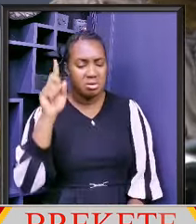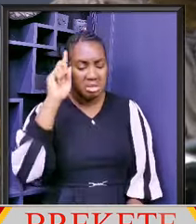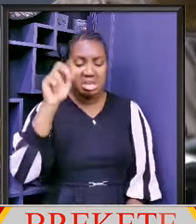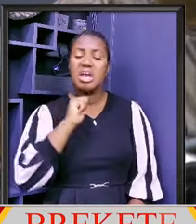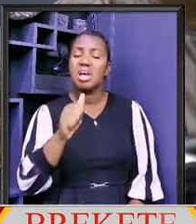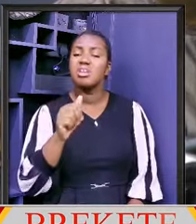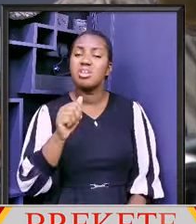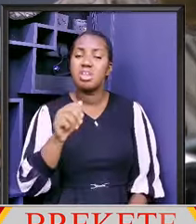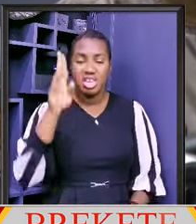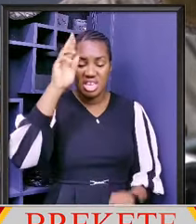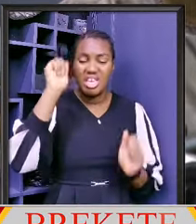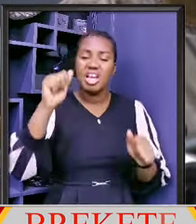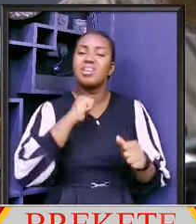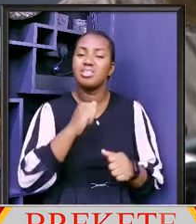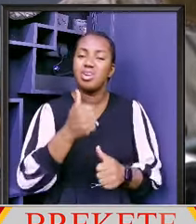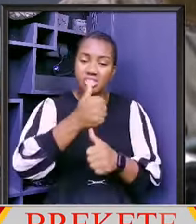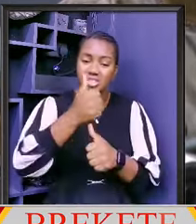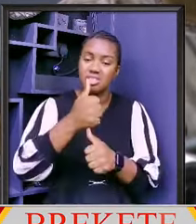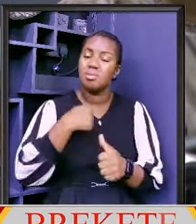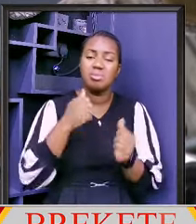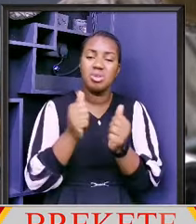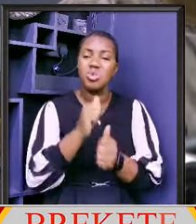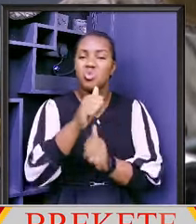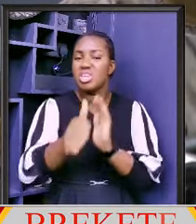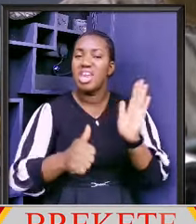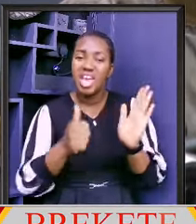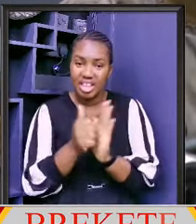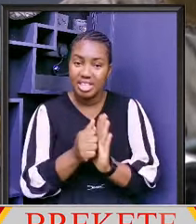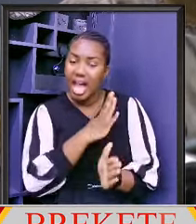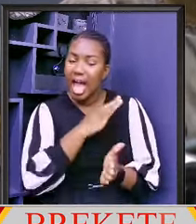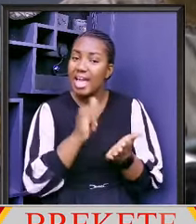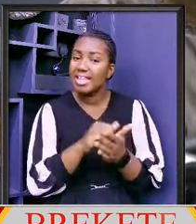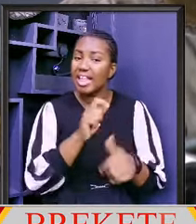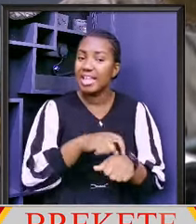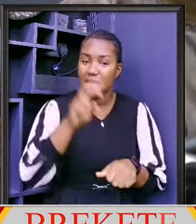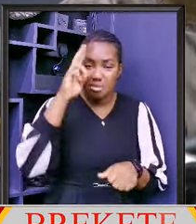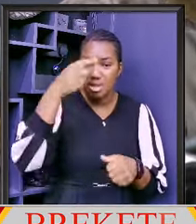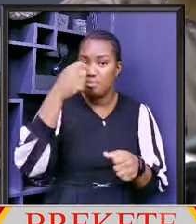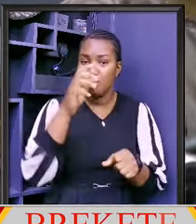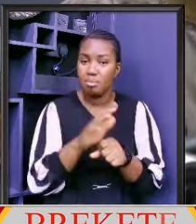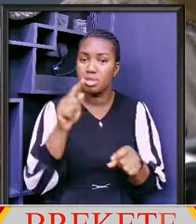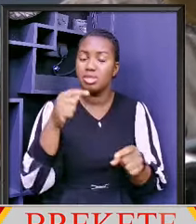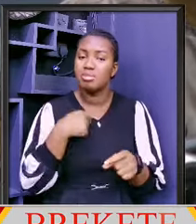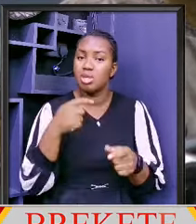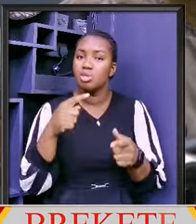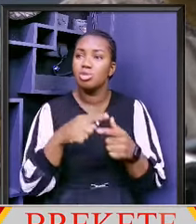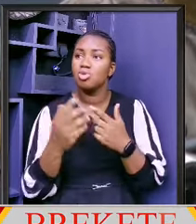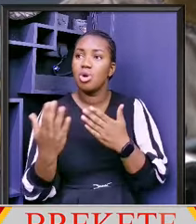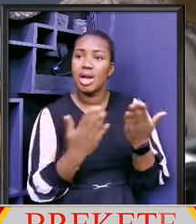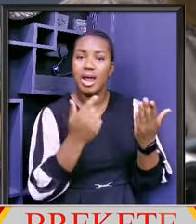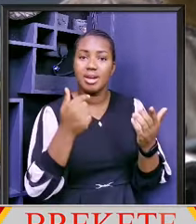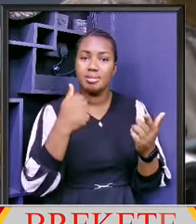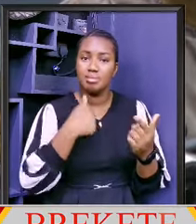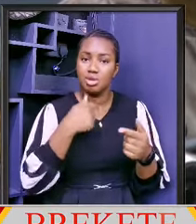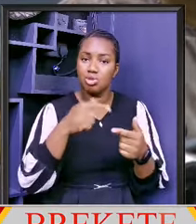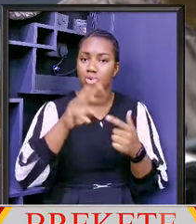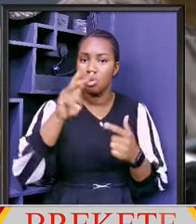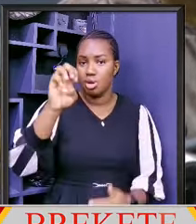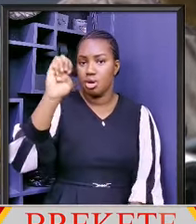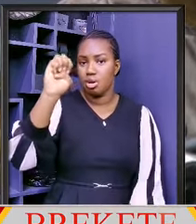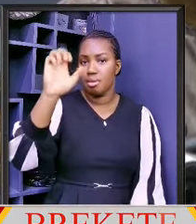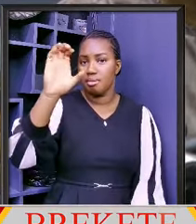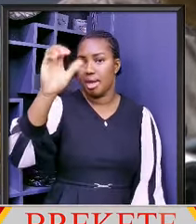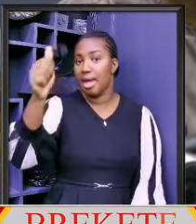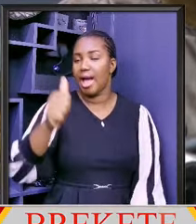continue. And at that time, he has already promised me to take me to Umura. To take you to Mecca? Mecca. For lesser hajj. Lesser